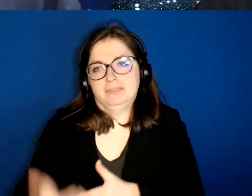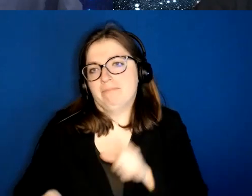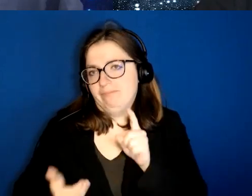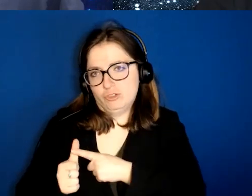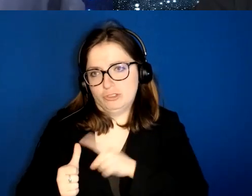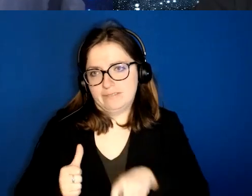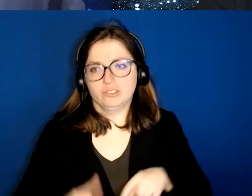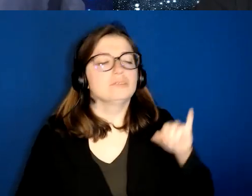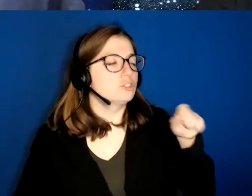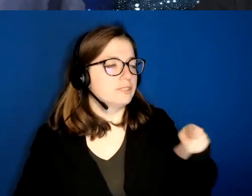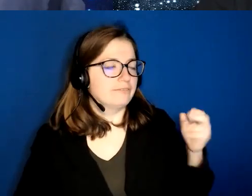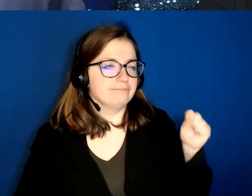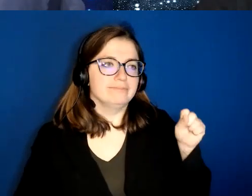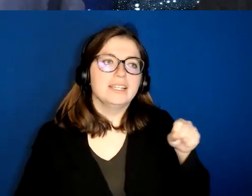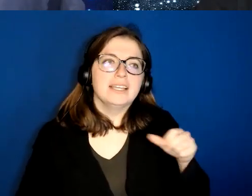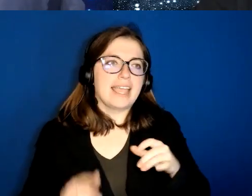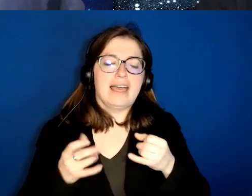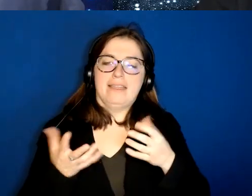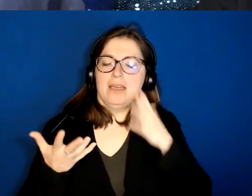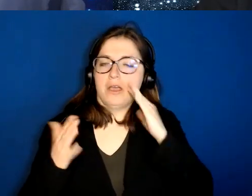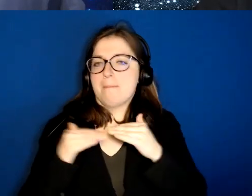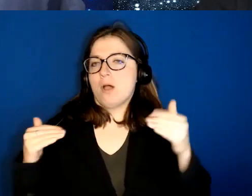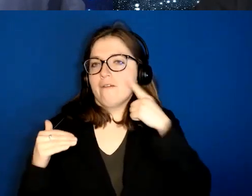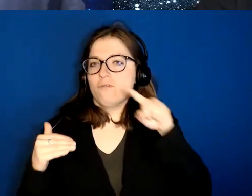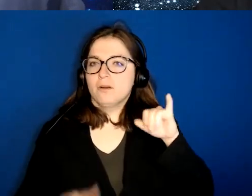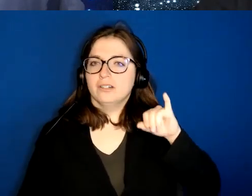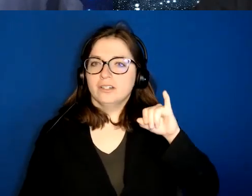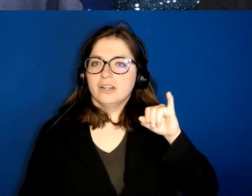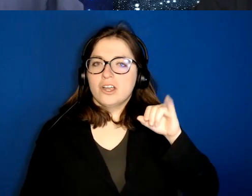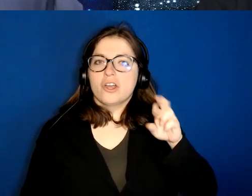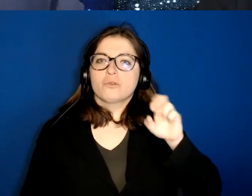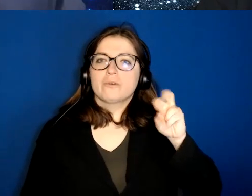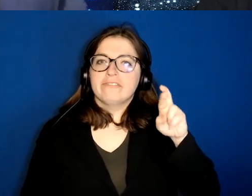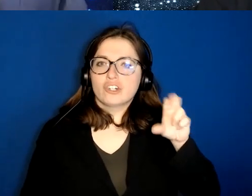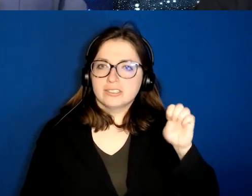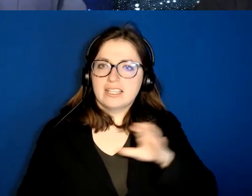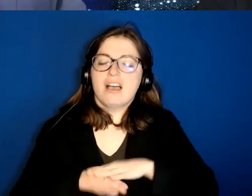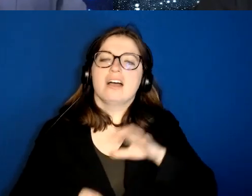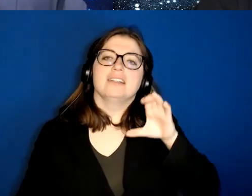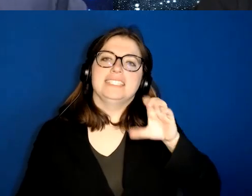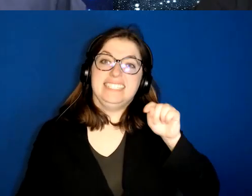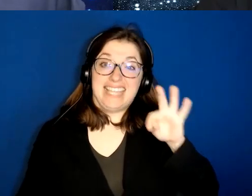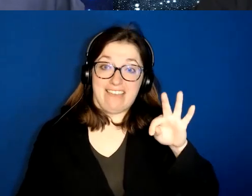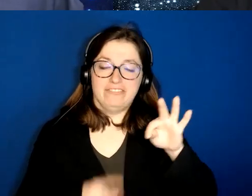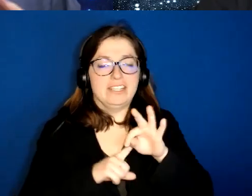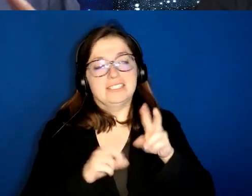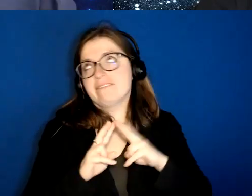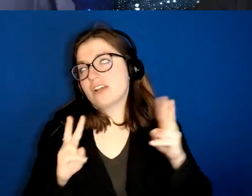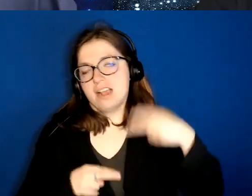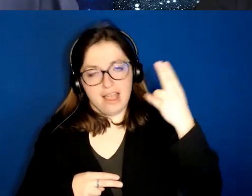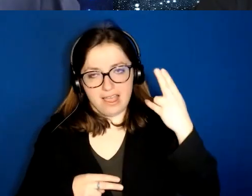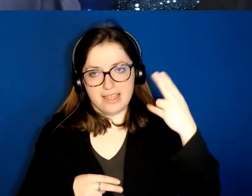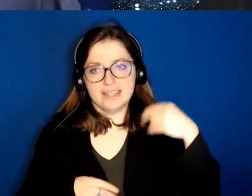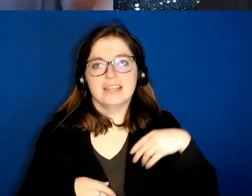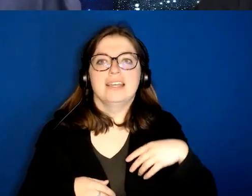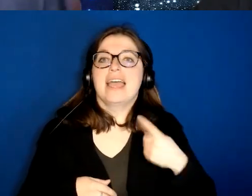for reversing and pwn challenges in CTFs that appear on CTF time now is extremely high. And we've